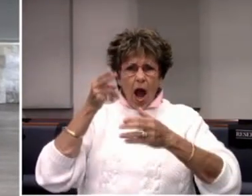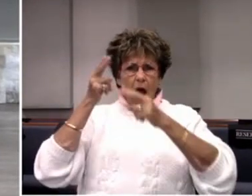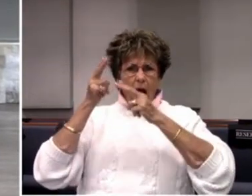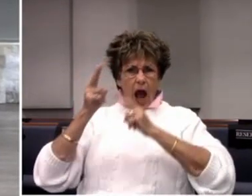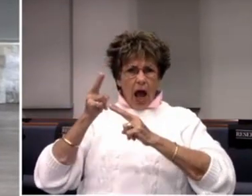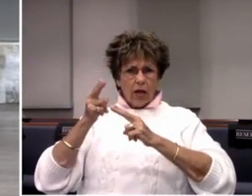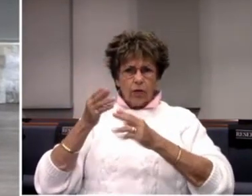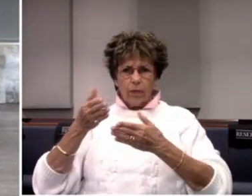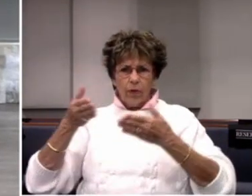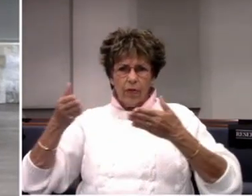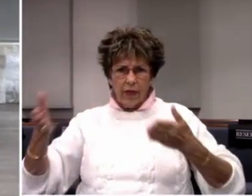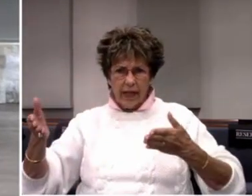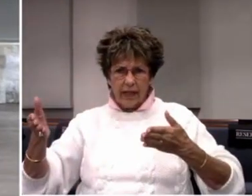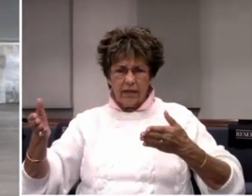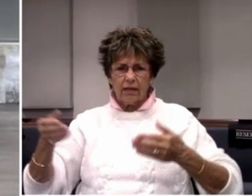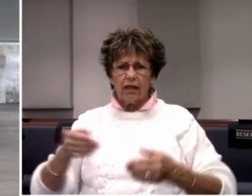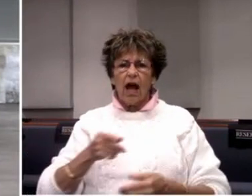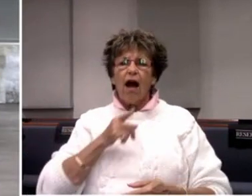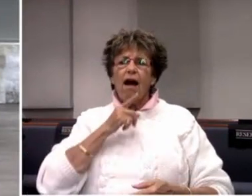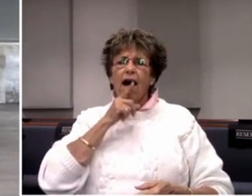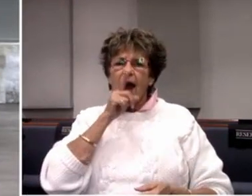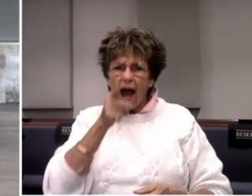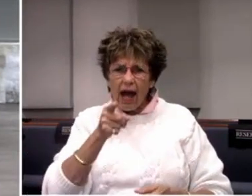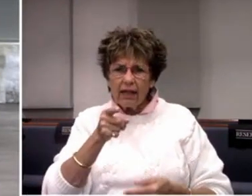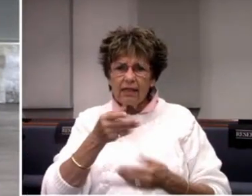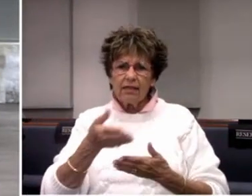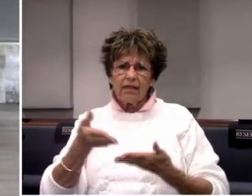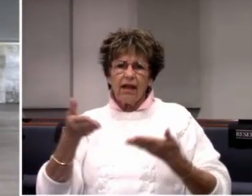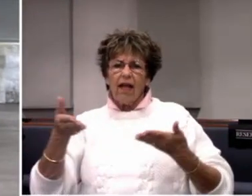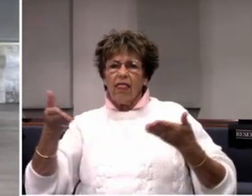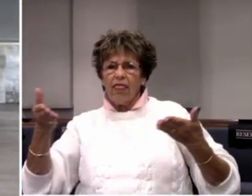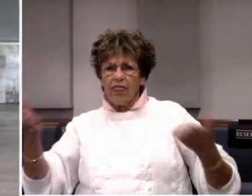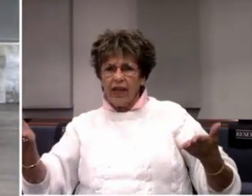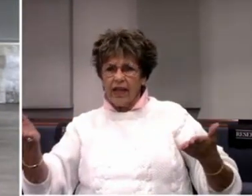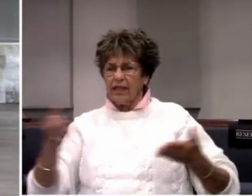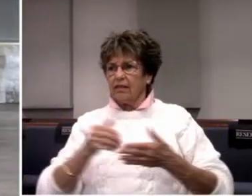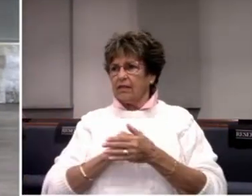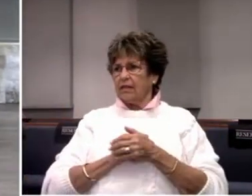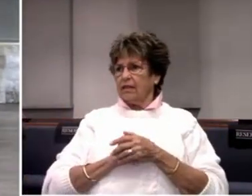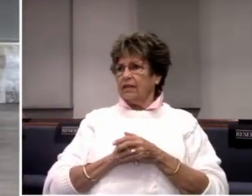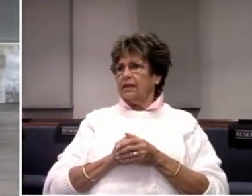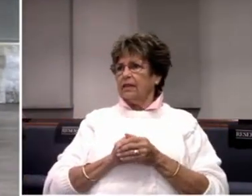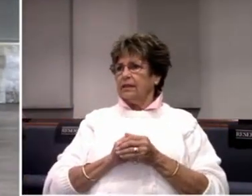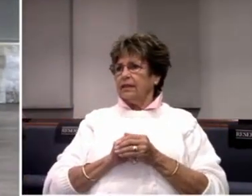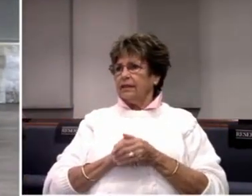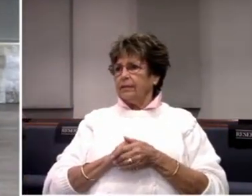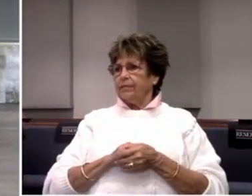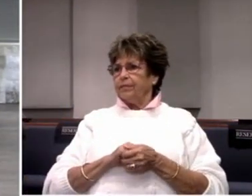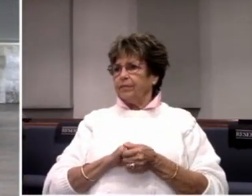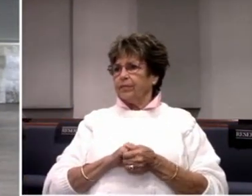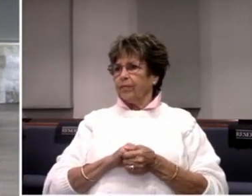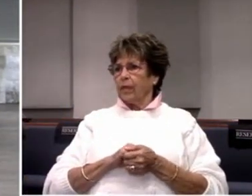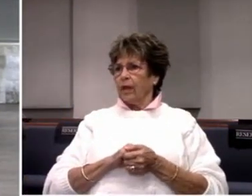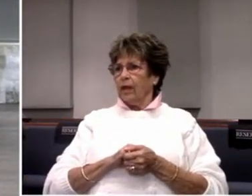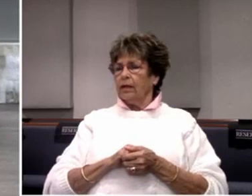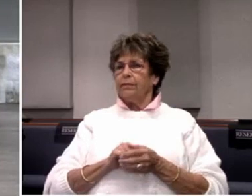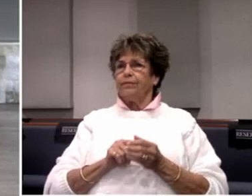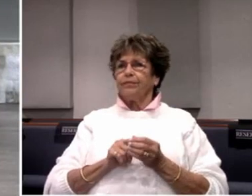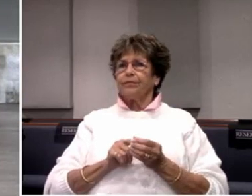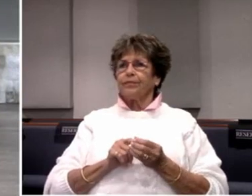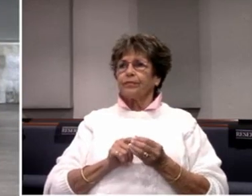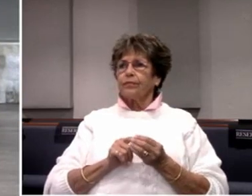for honesty. I love, and Randy, here's where we'll start those verses because I didn't have time to turn everybody, so we'll flip them on the